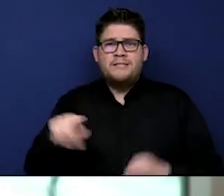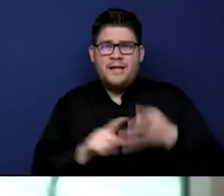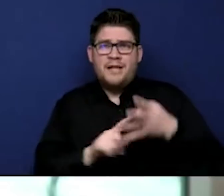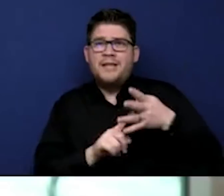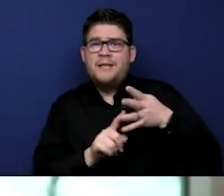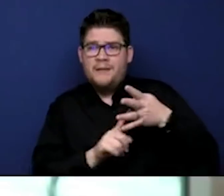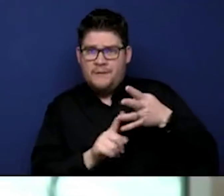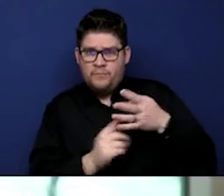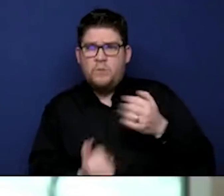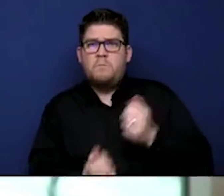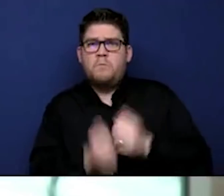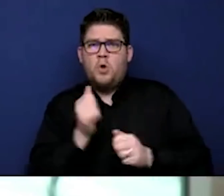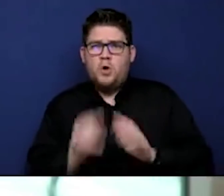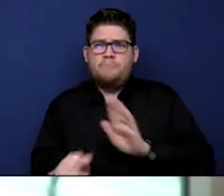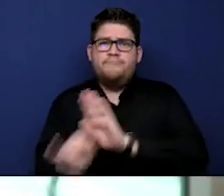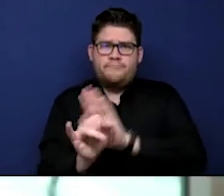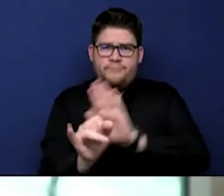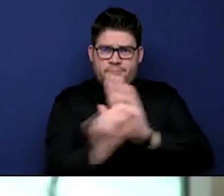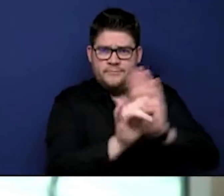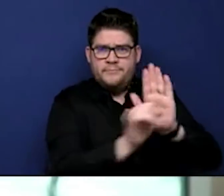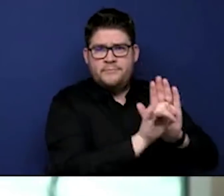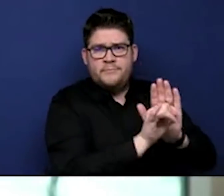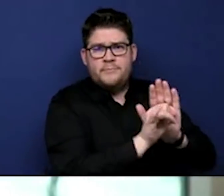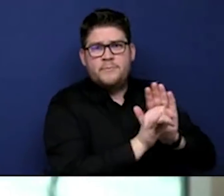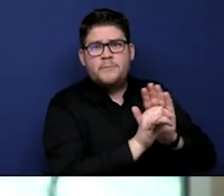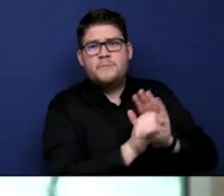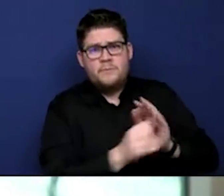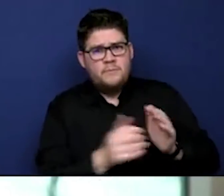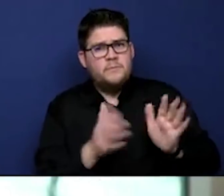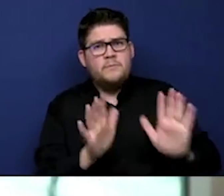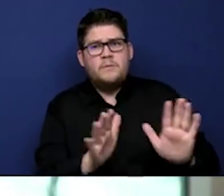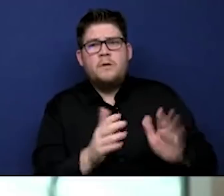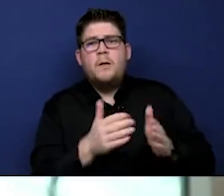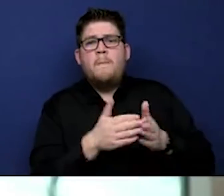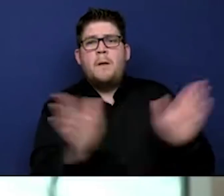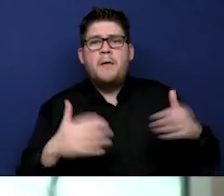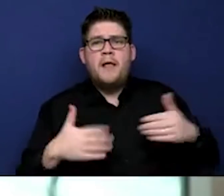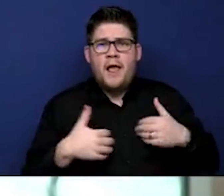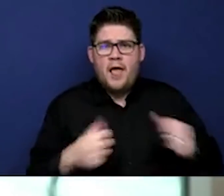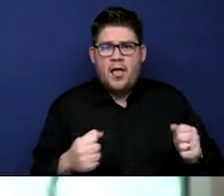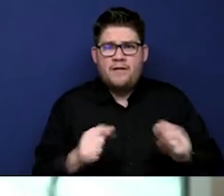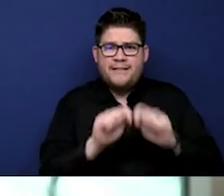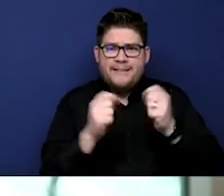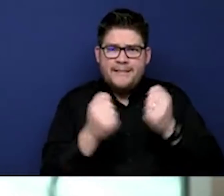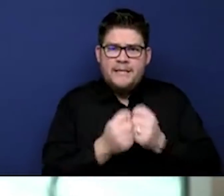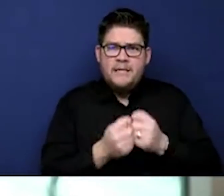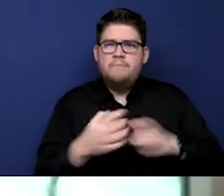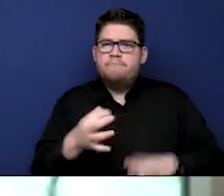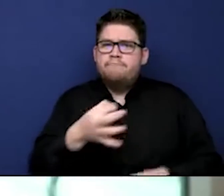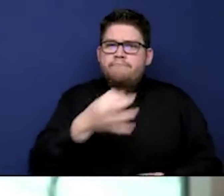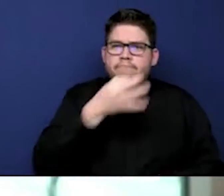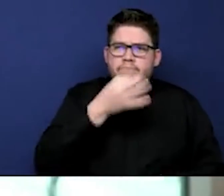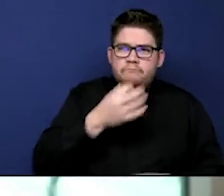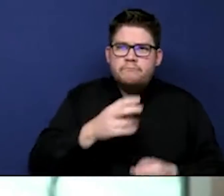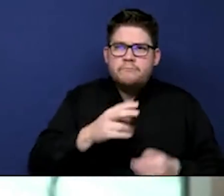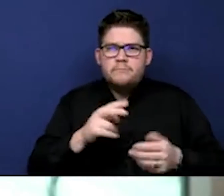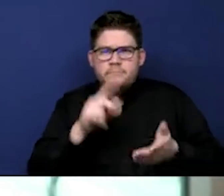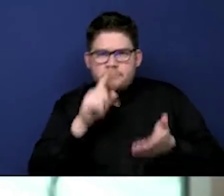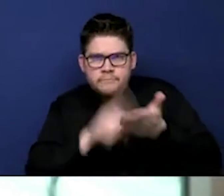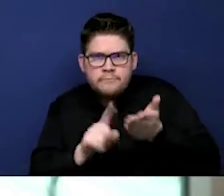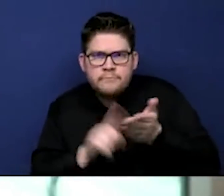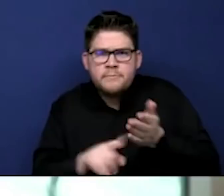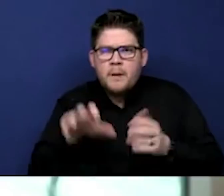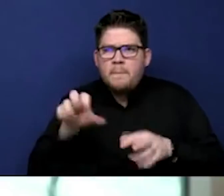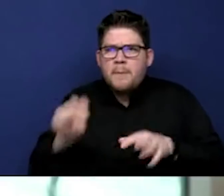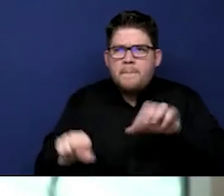good work of our public health teams around the province that they've identified the cases and contacts, and we're stopping those chains